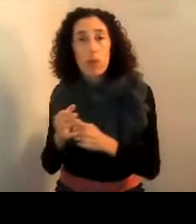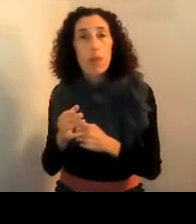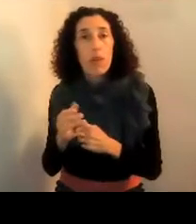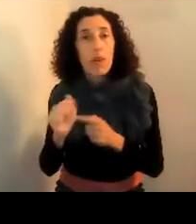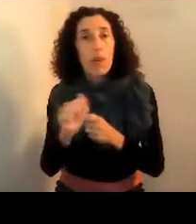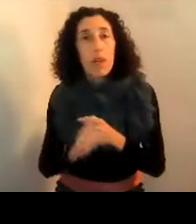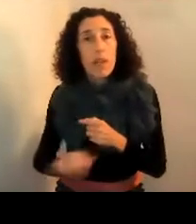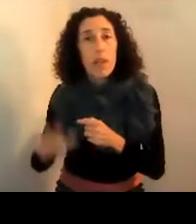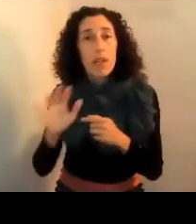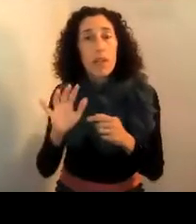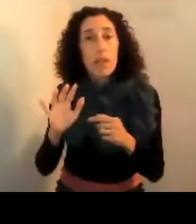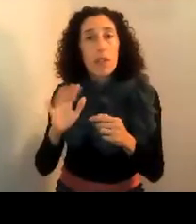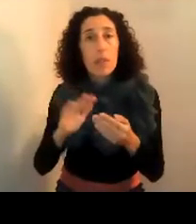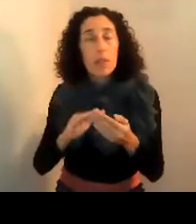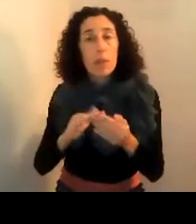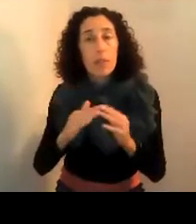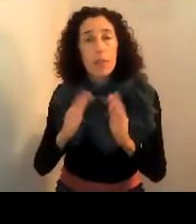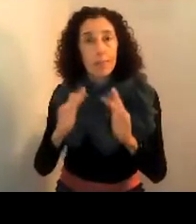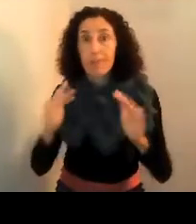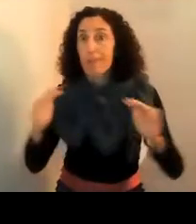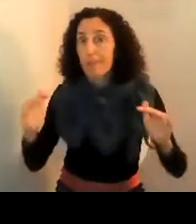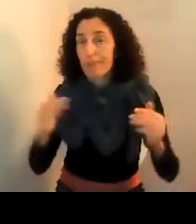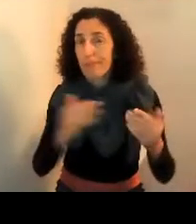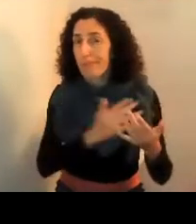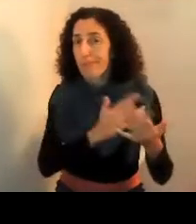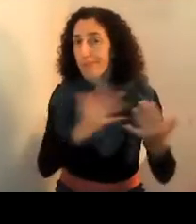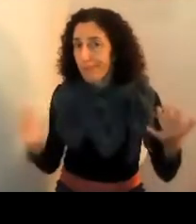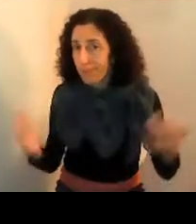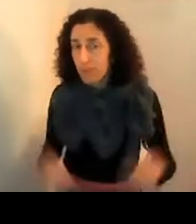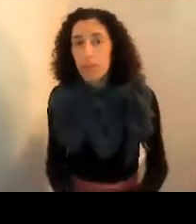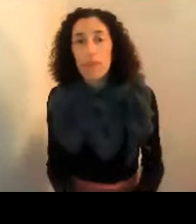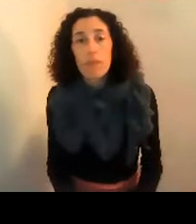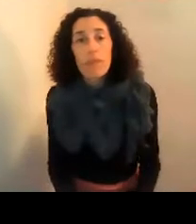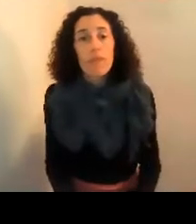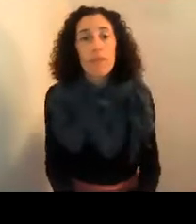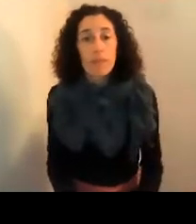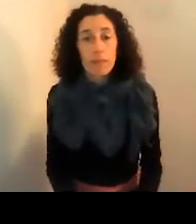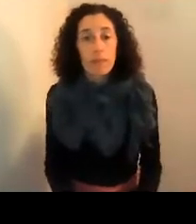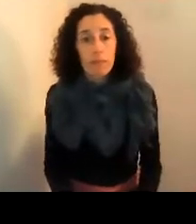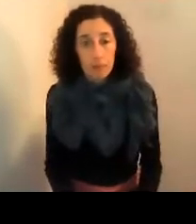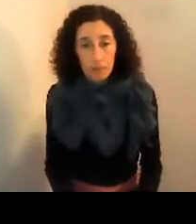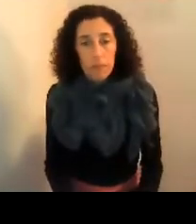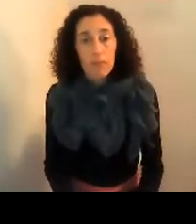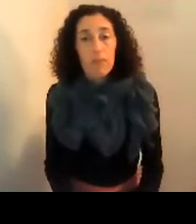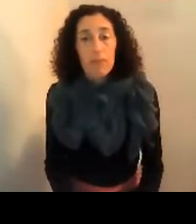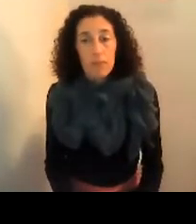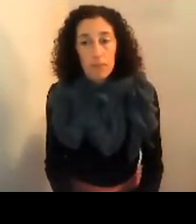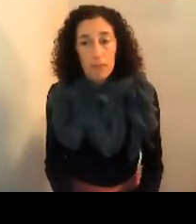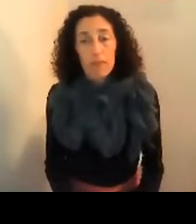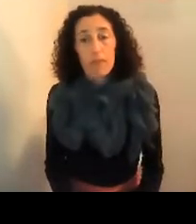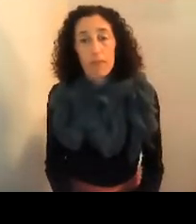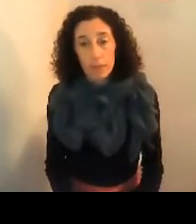wide-ranging. So, you know, an example is we actually recently published a selection of works connected to the idea of